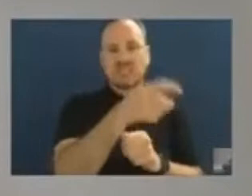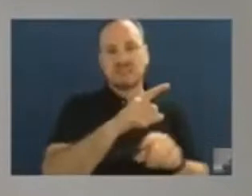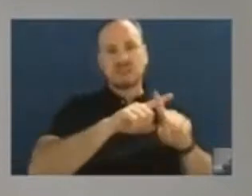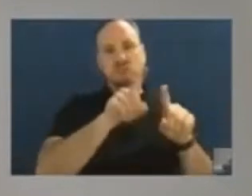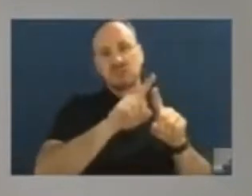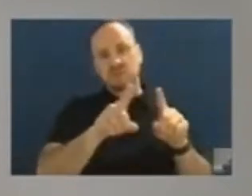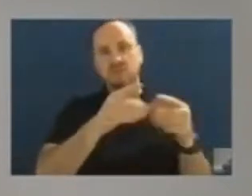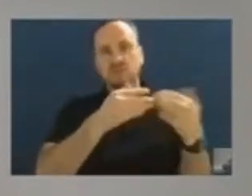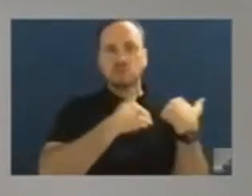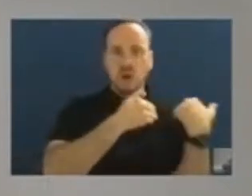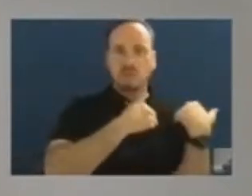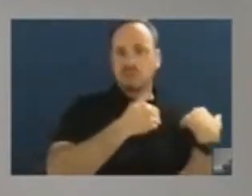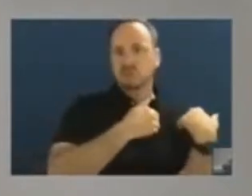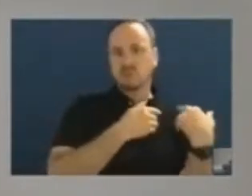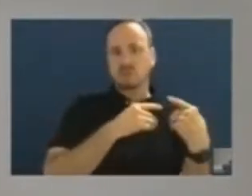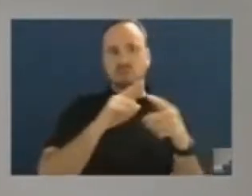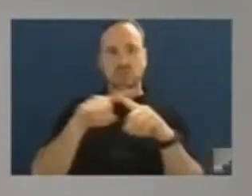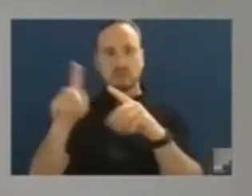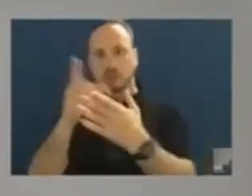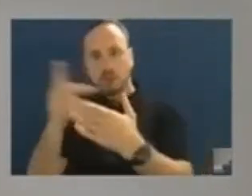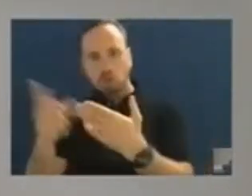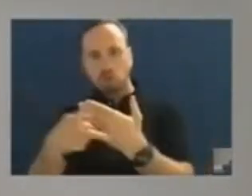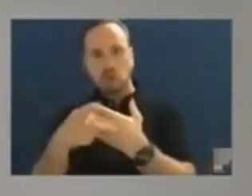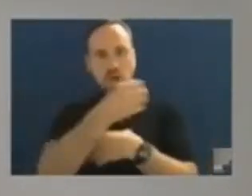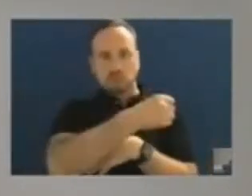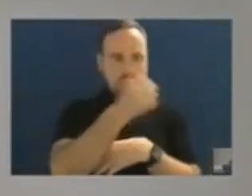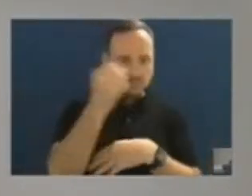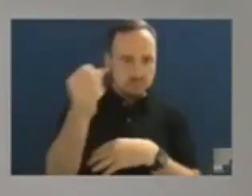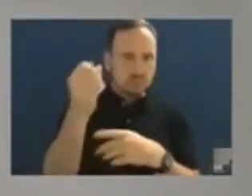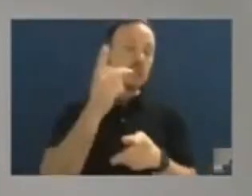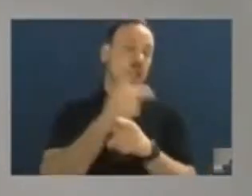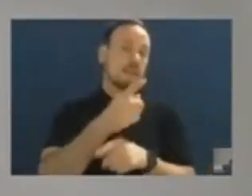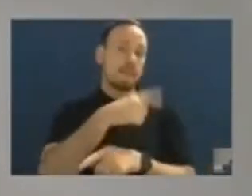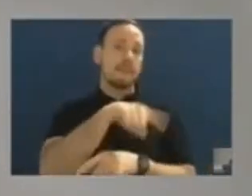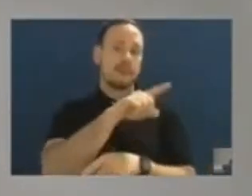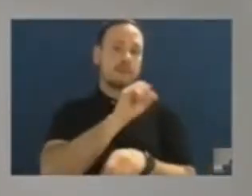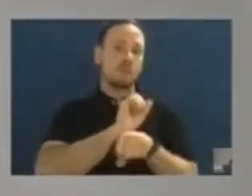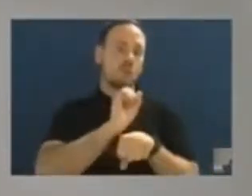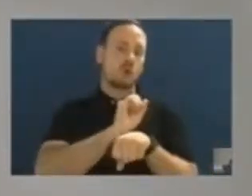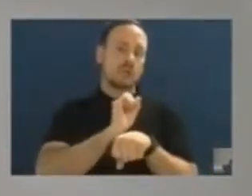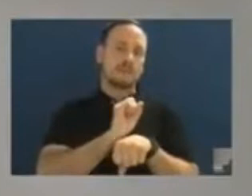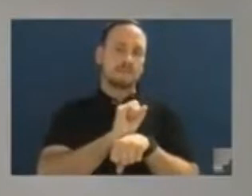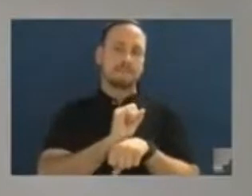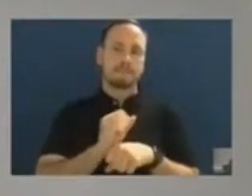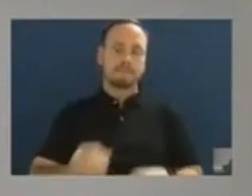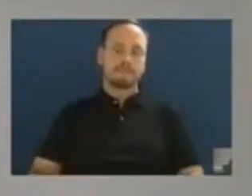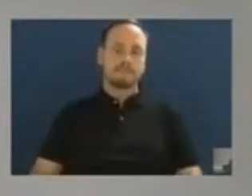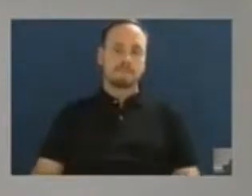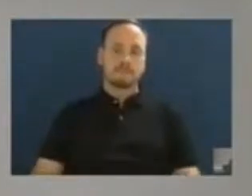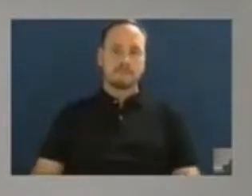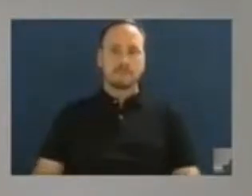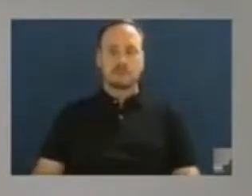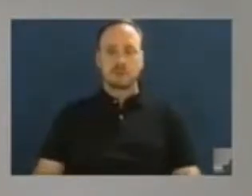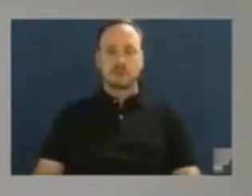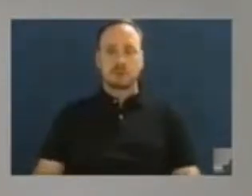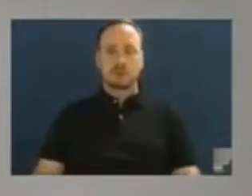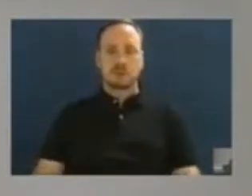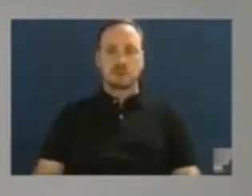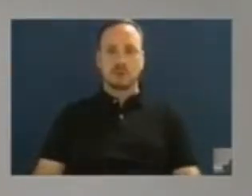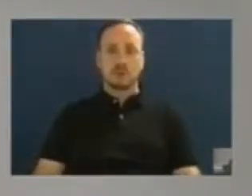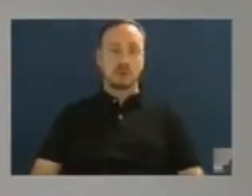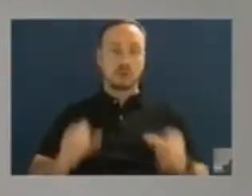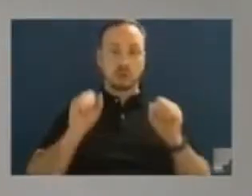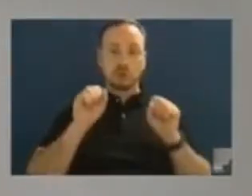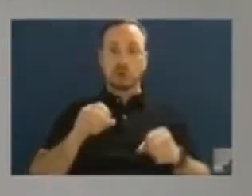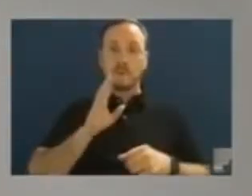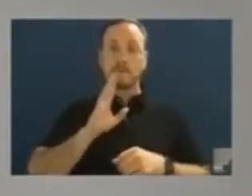that we've put in place due to the pandemic and due to supports that we're providing to our staff. So it could be a number of staff who are covering. It could be non-instructional support